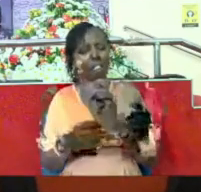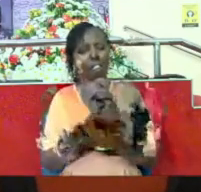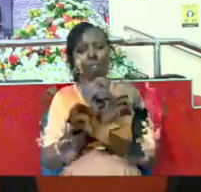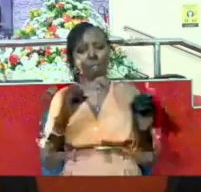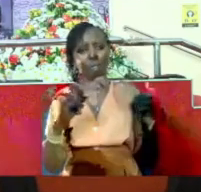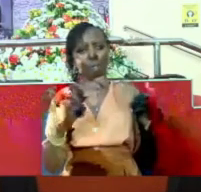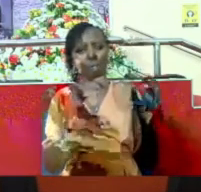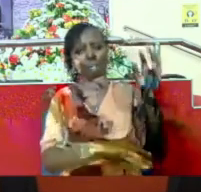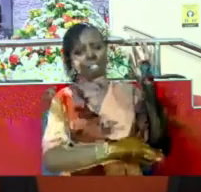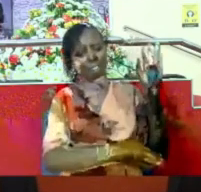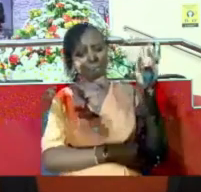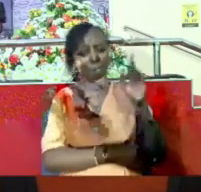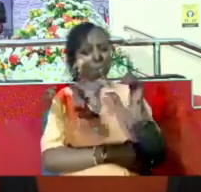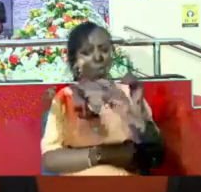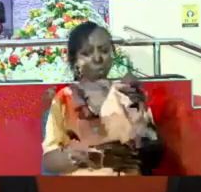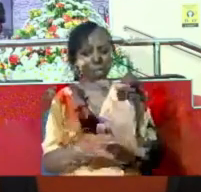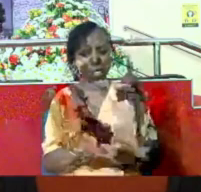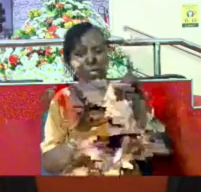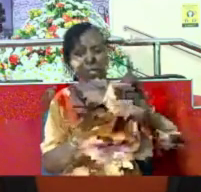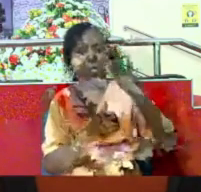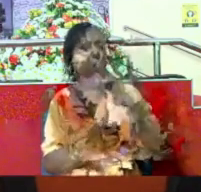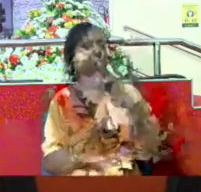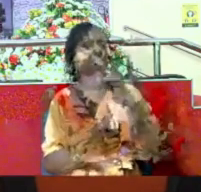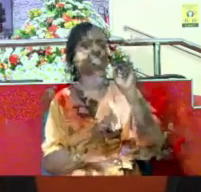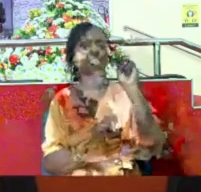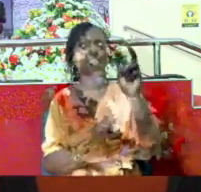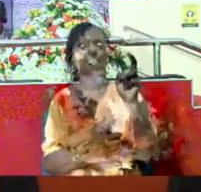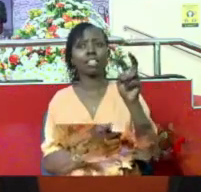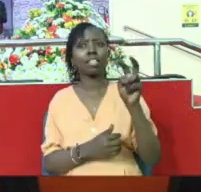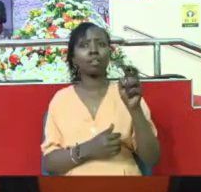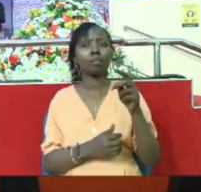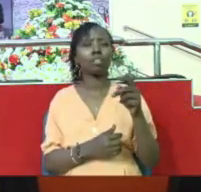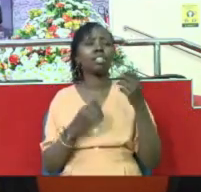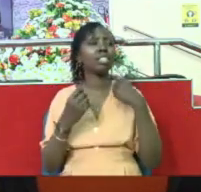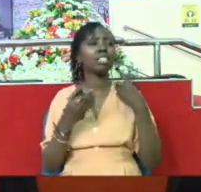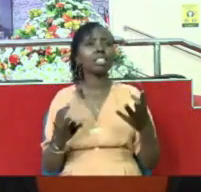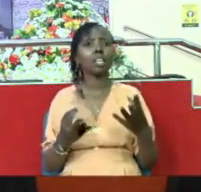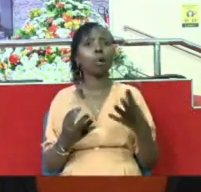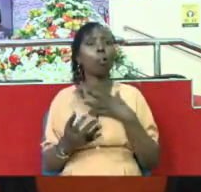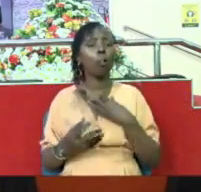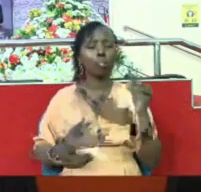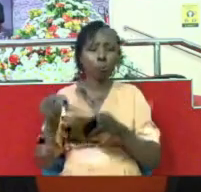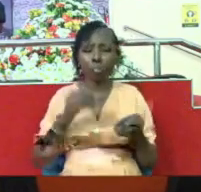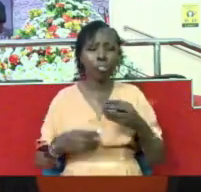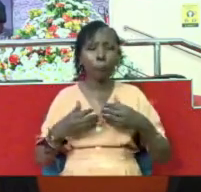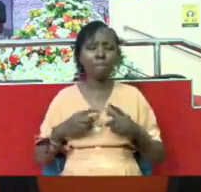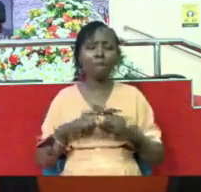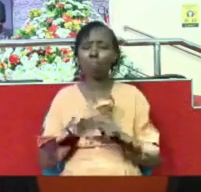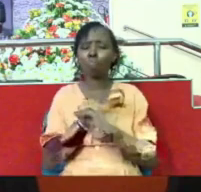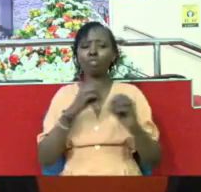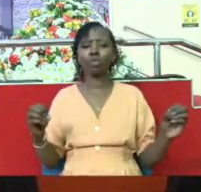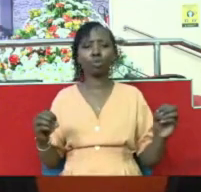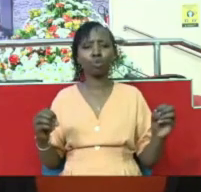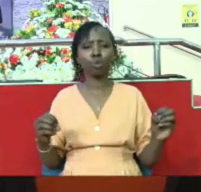are saying, Lord, unasema Mungu, I want to give, ningalipenda kutoa, but I don't have. Lakini sina. I need a job. Ninahitaji kazi. So that I